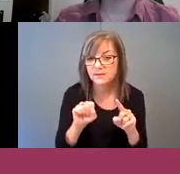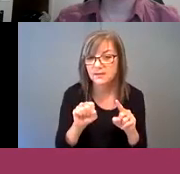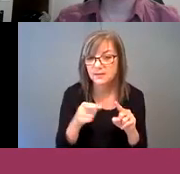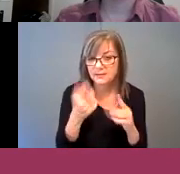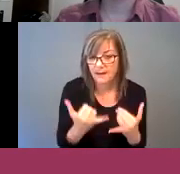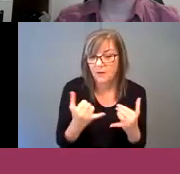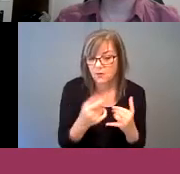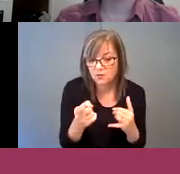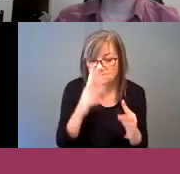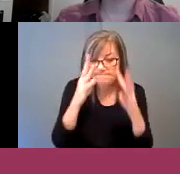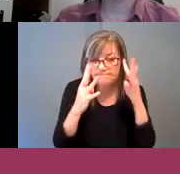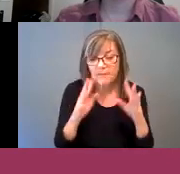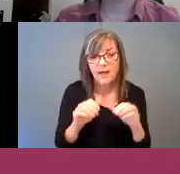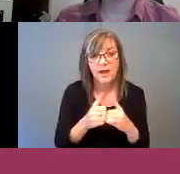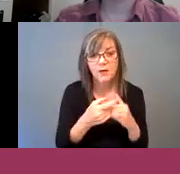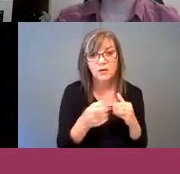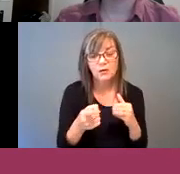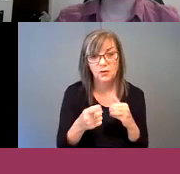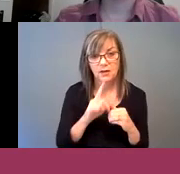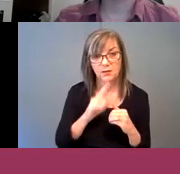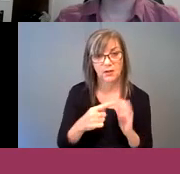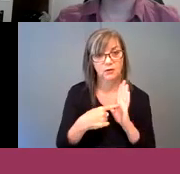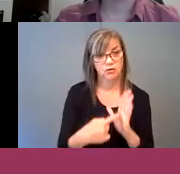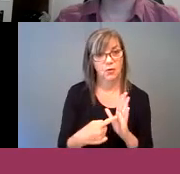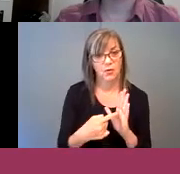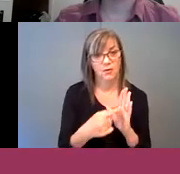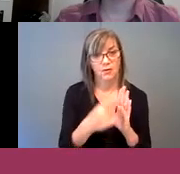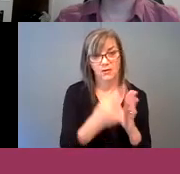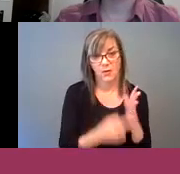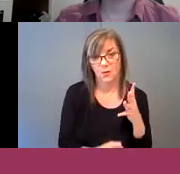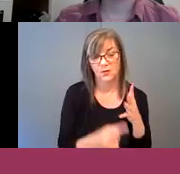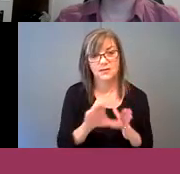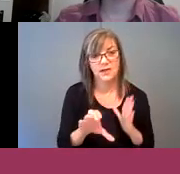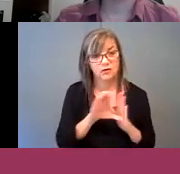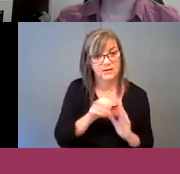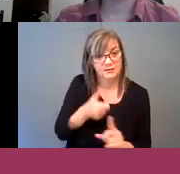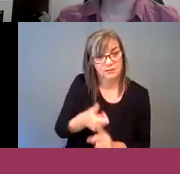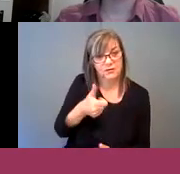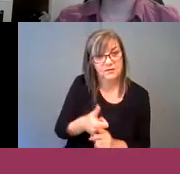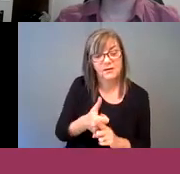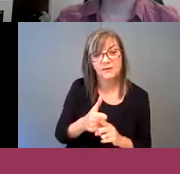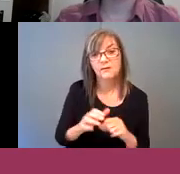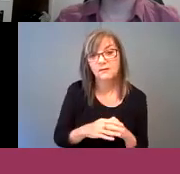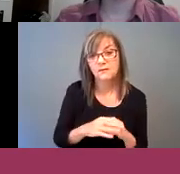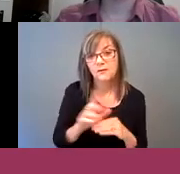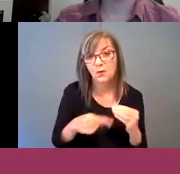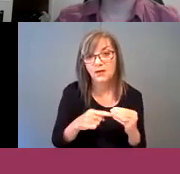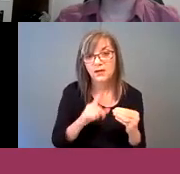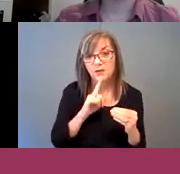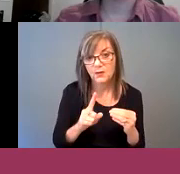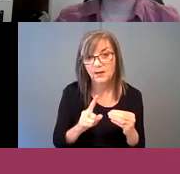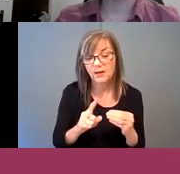you can maybe emulate those things in your own way, if you're thinking about someone that you just really felt safe